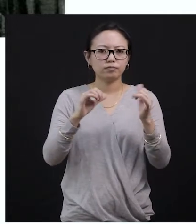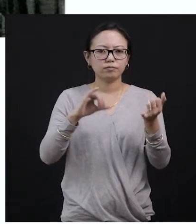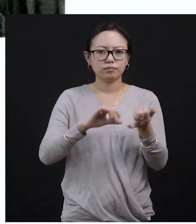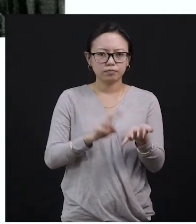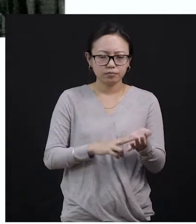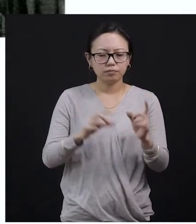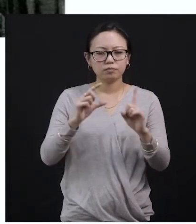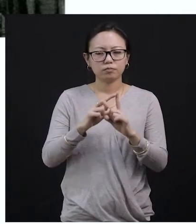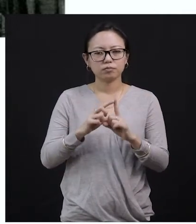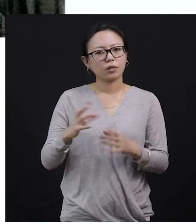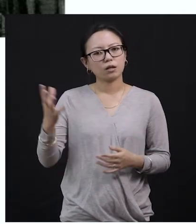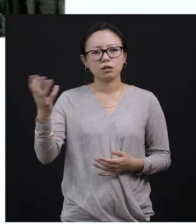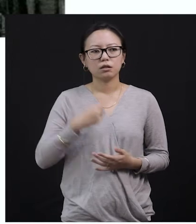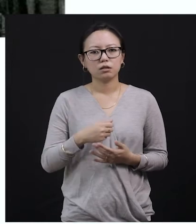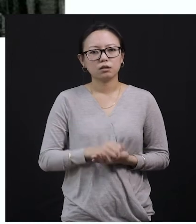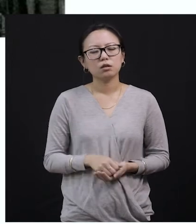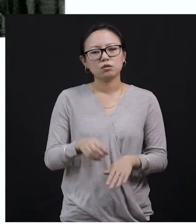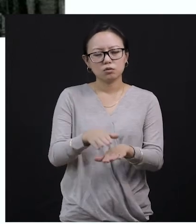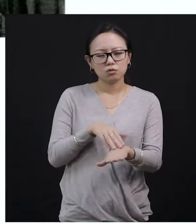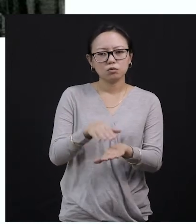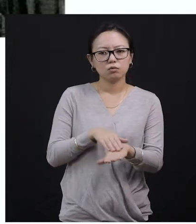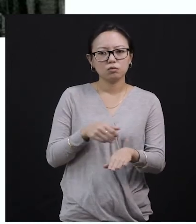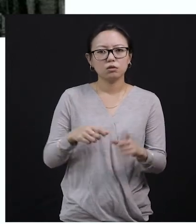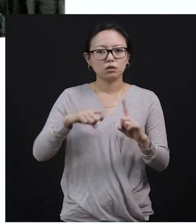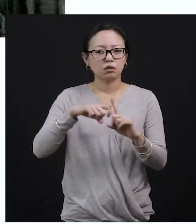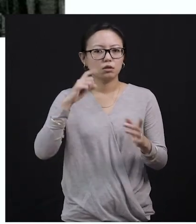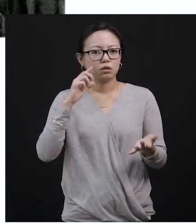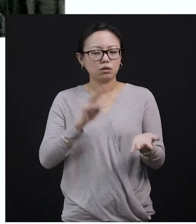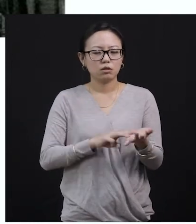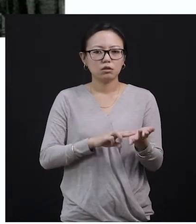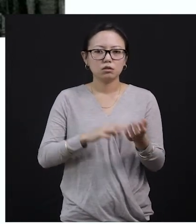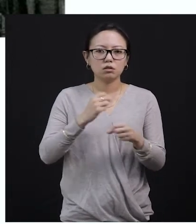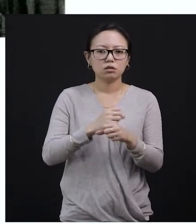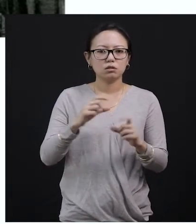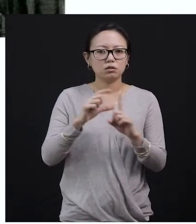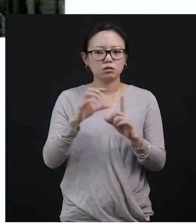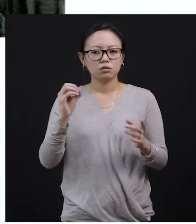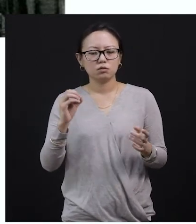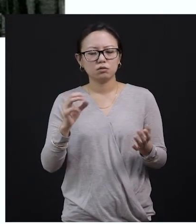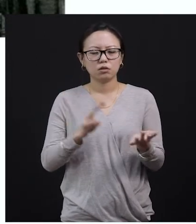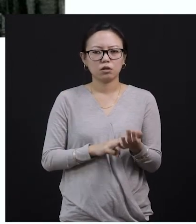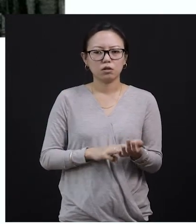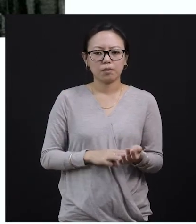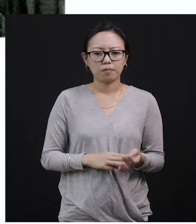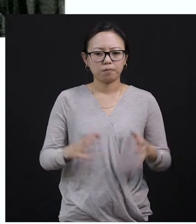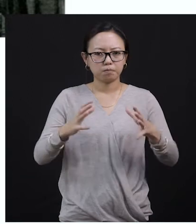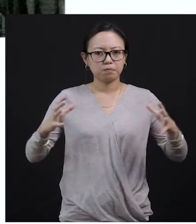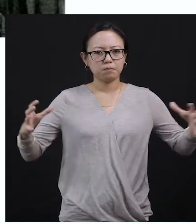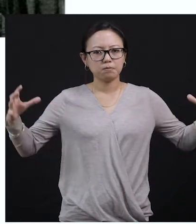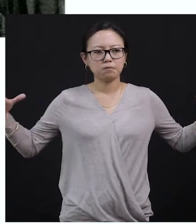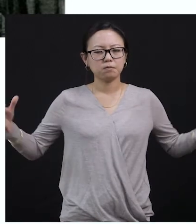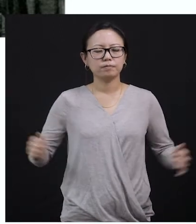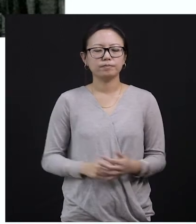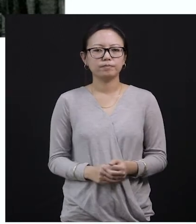That is how he expanded his territory. Now he was also an able ruler, all right? He